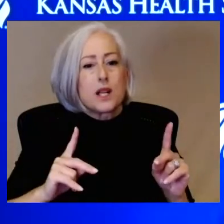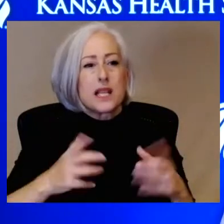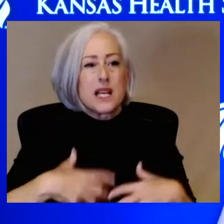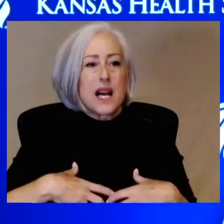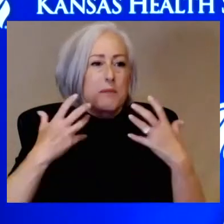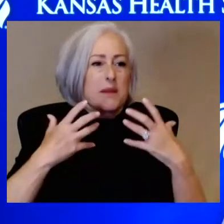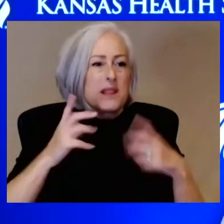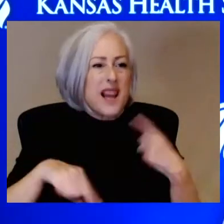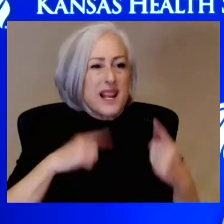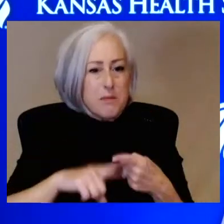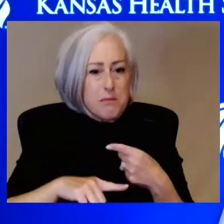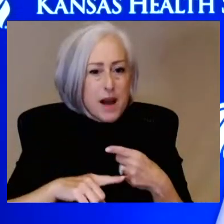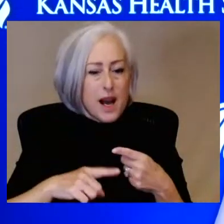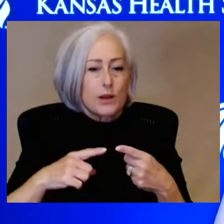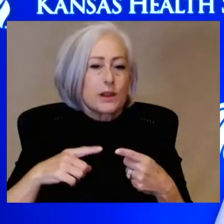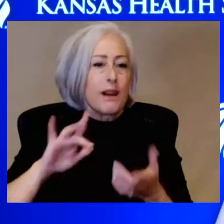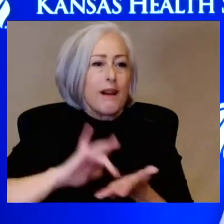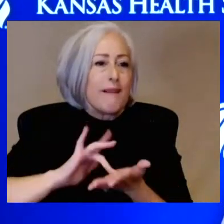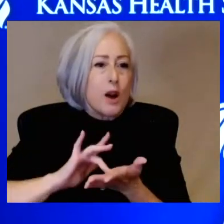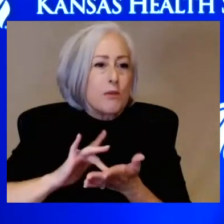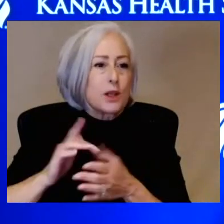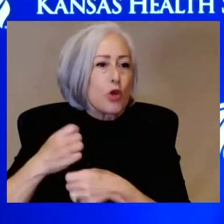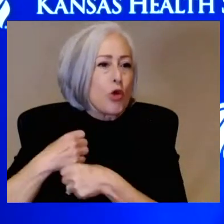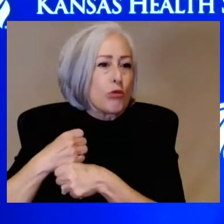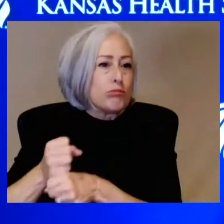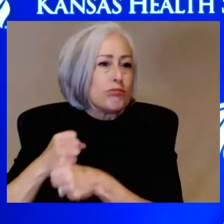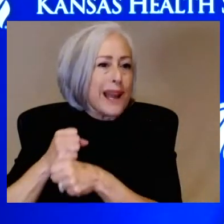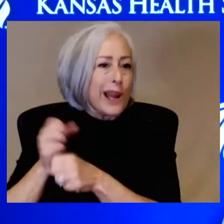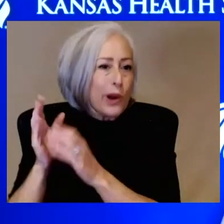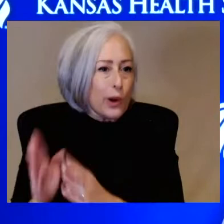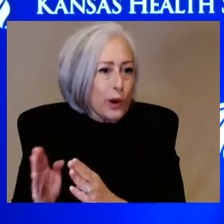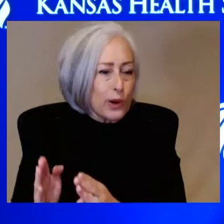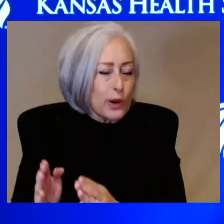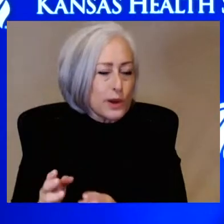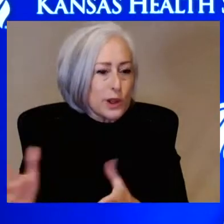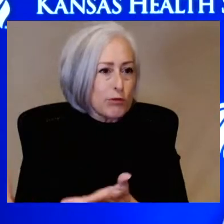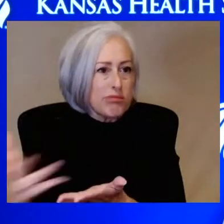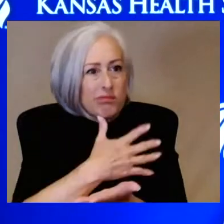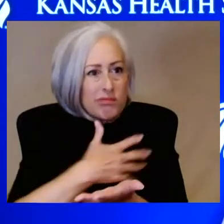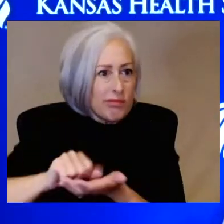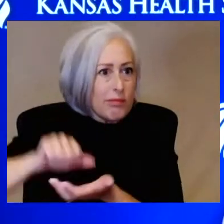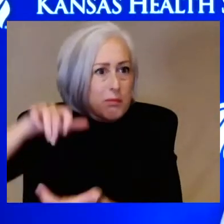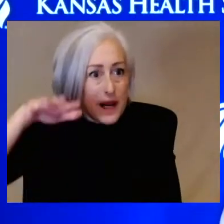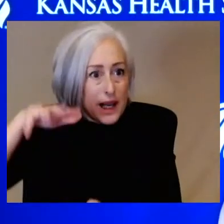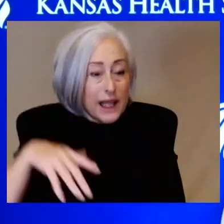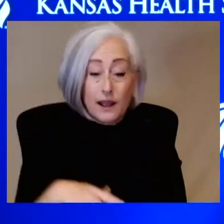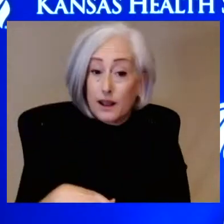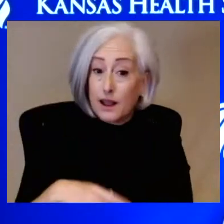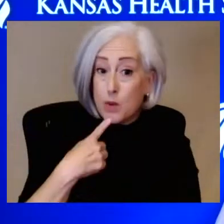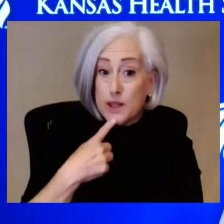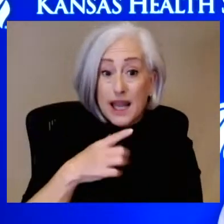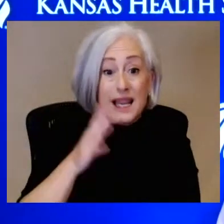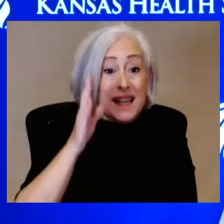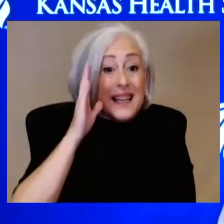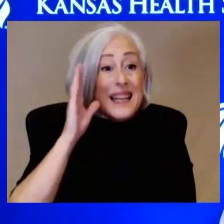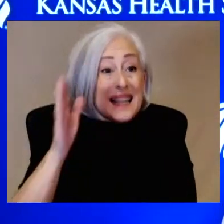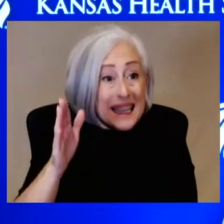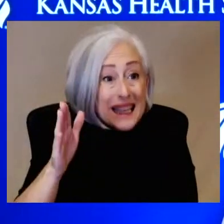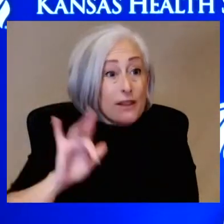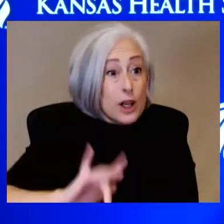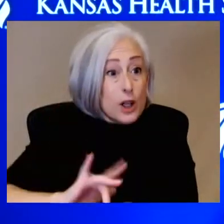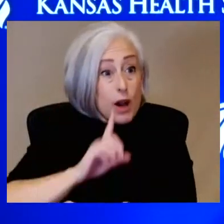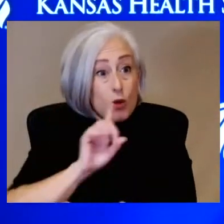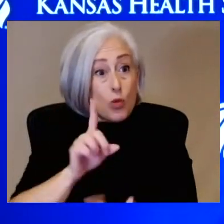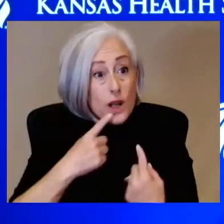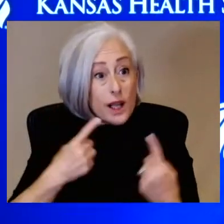make money. My point is, if there was truly a drug that worked, big pharma would be on top of that and charging